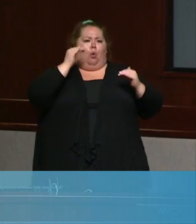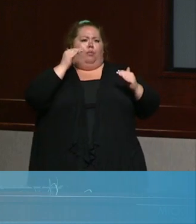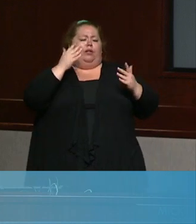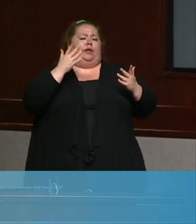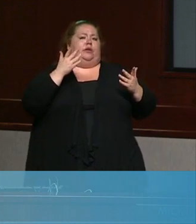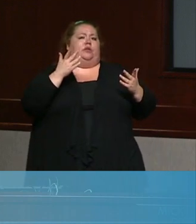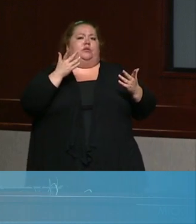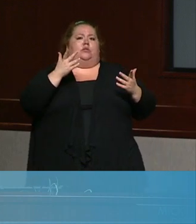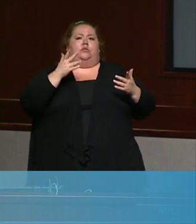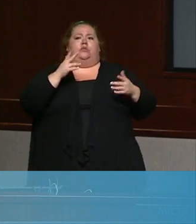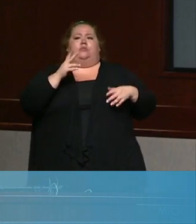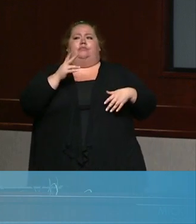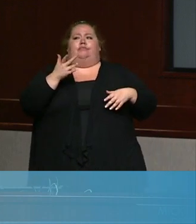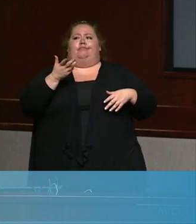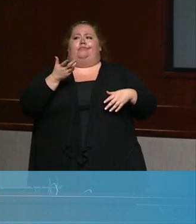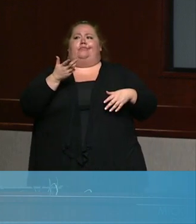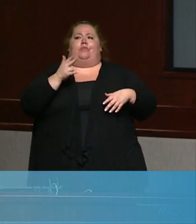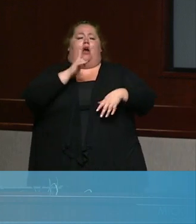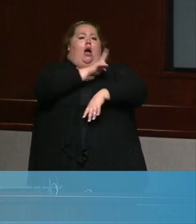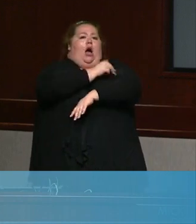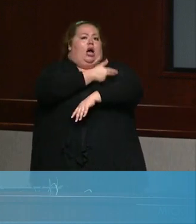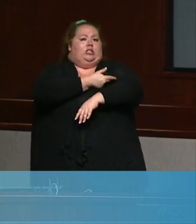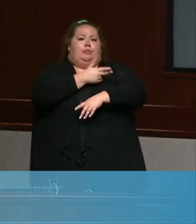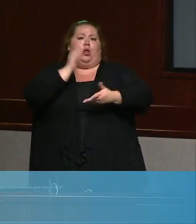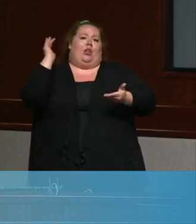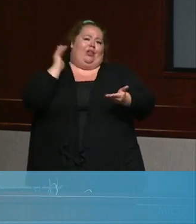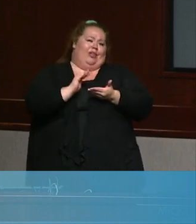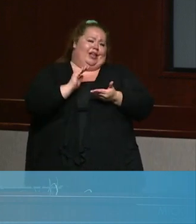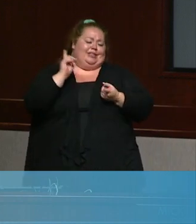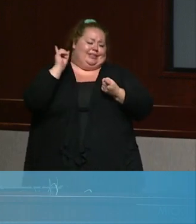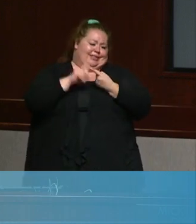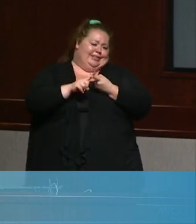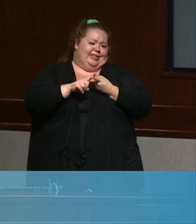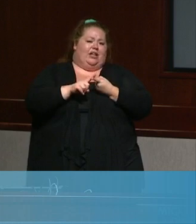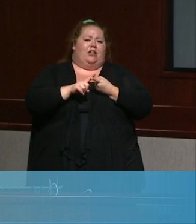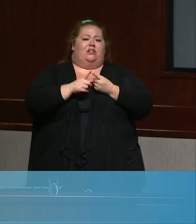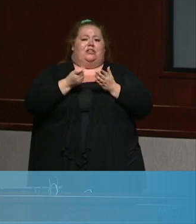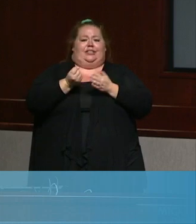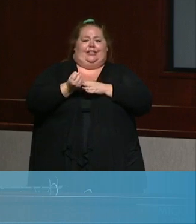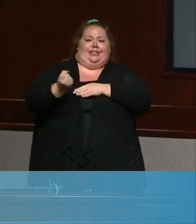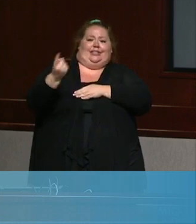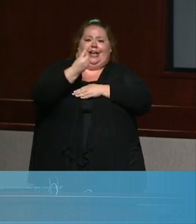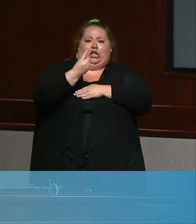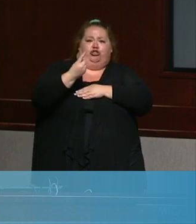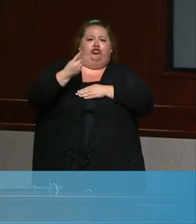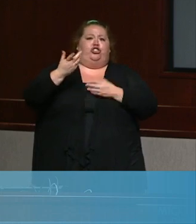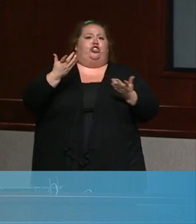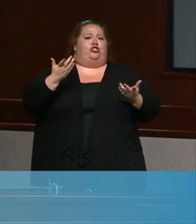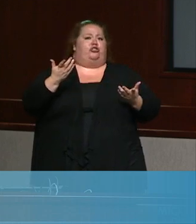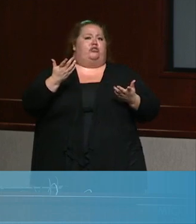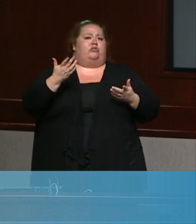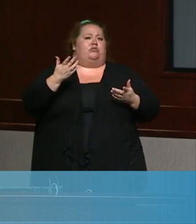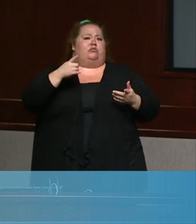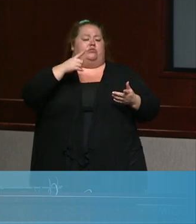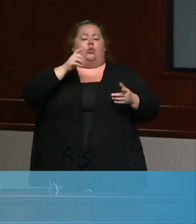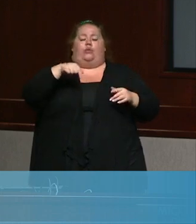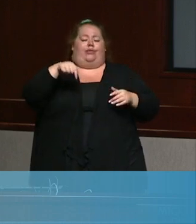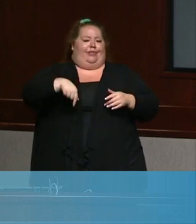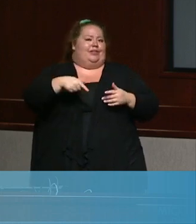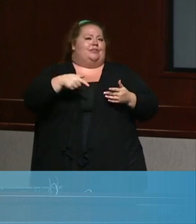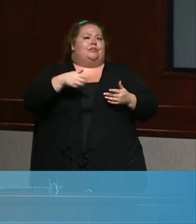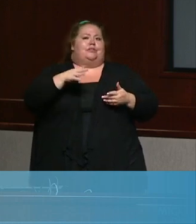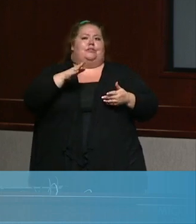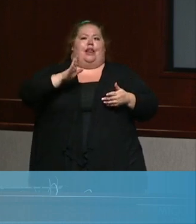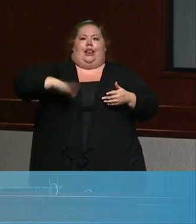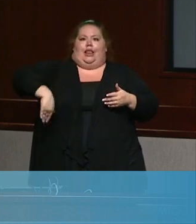subside until late summer. Of course, it's just a model, and there's a lot of factors that can change it. We're actually optimistic that we can change